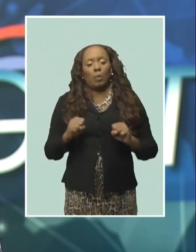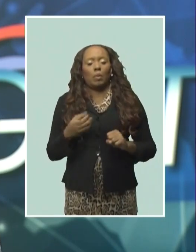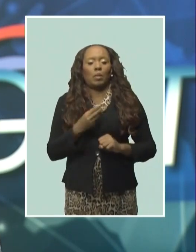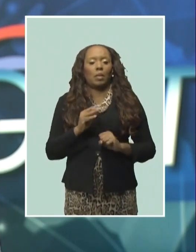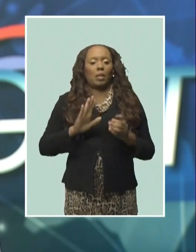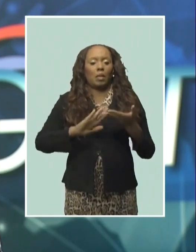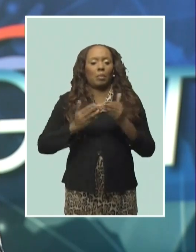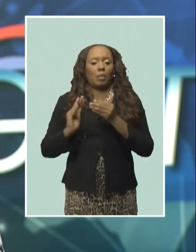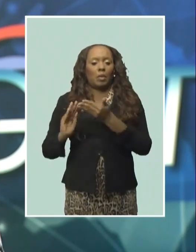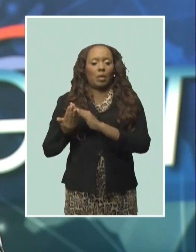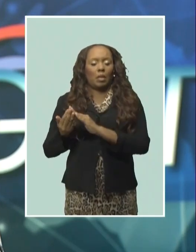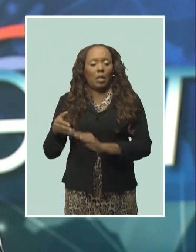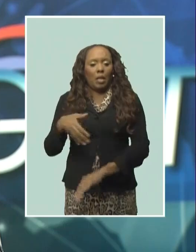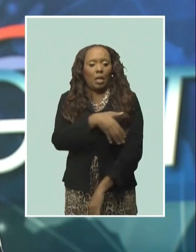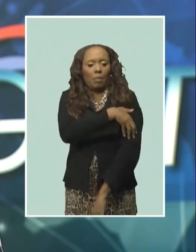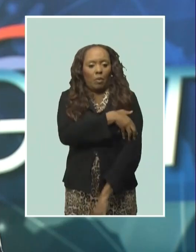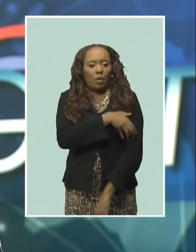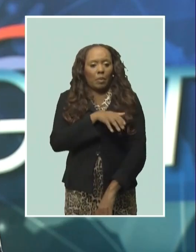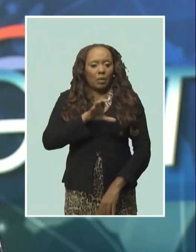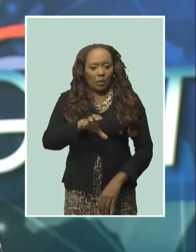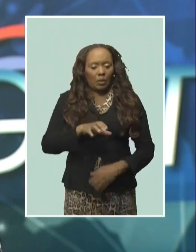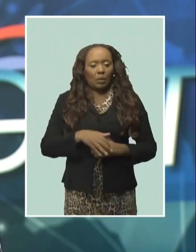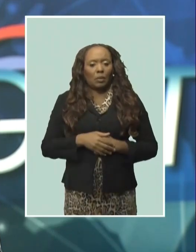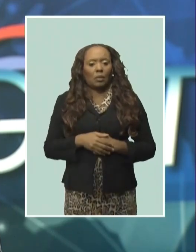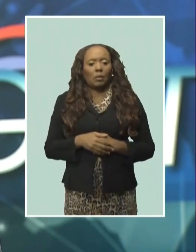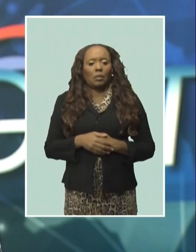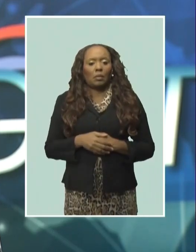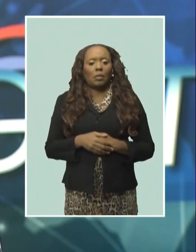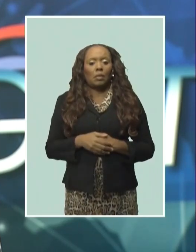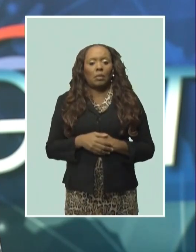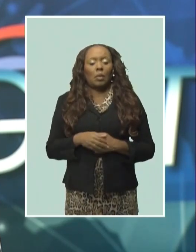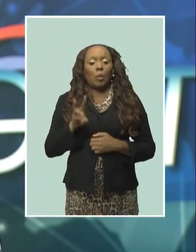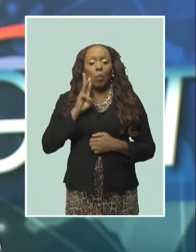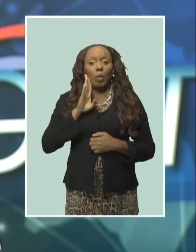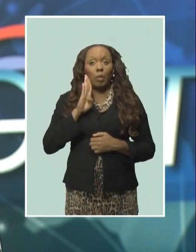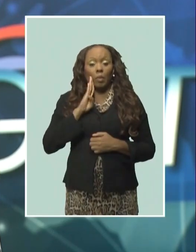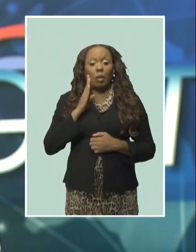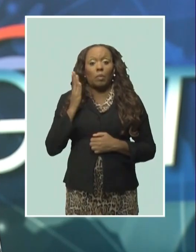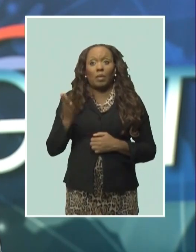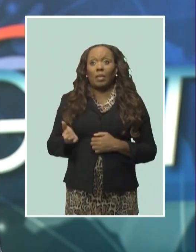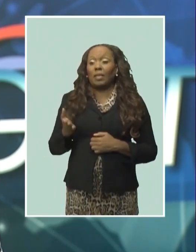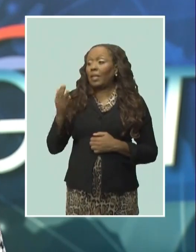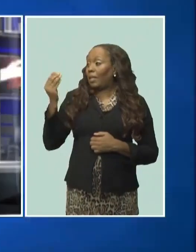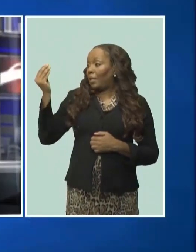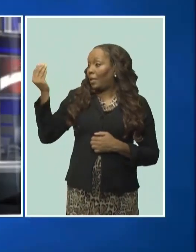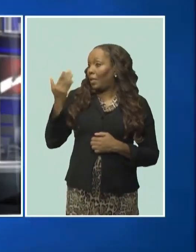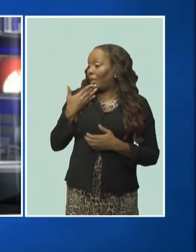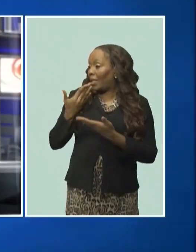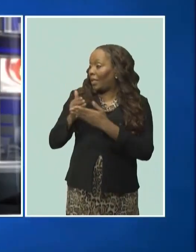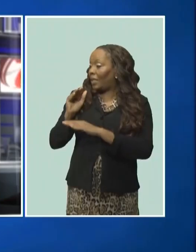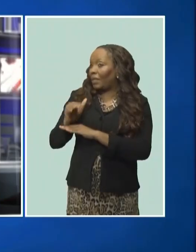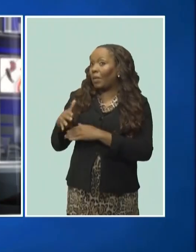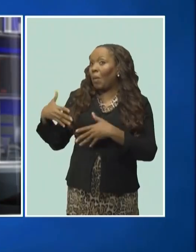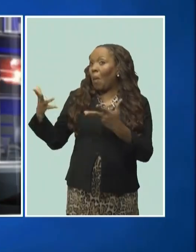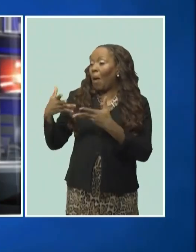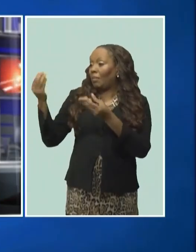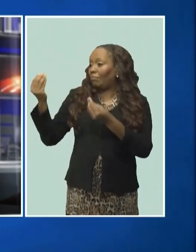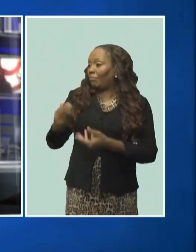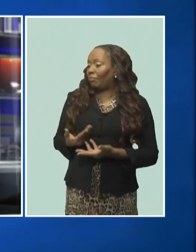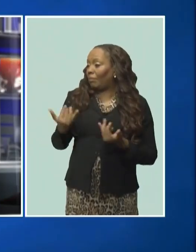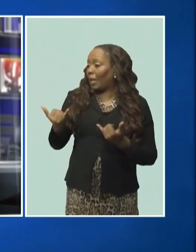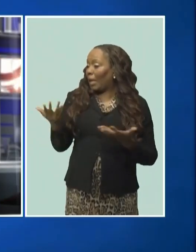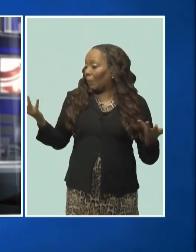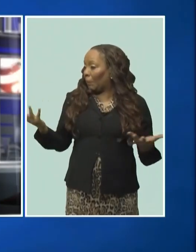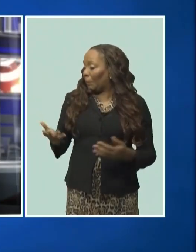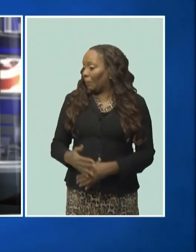Community Empowerment. Following the parliamentary session was our Wendy Burke. Wendy, good evening. What was the news out of the lower house